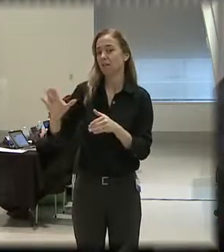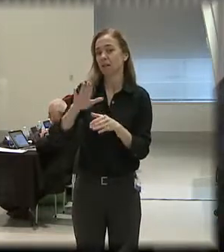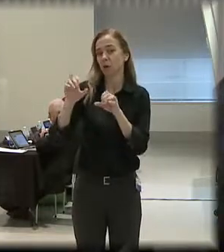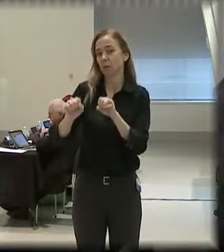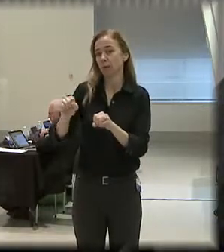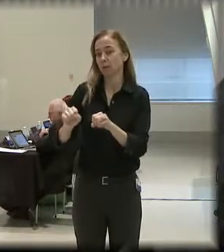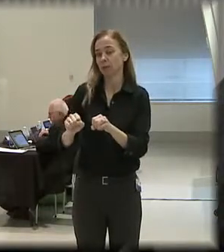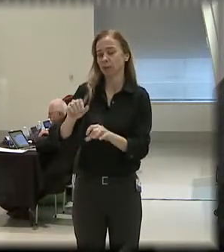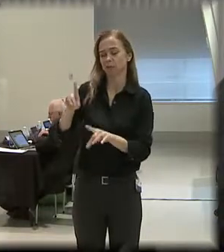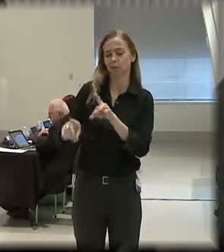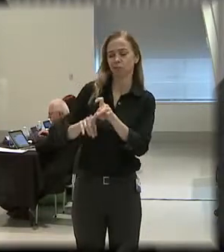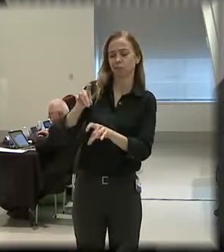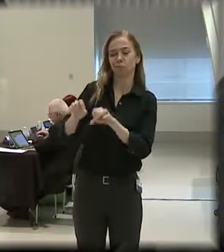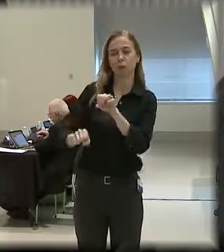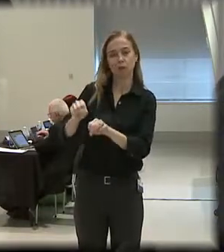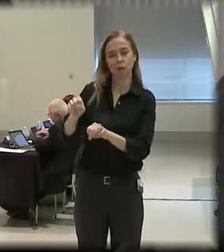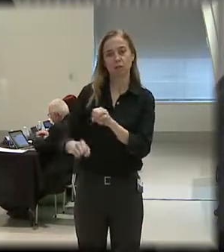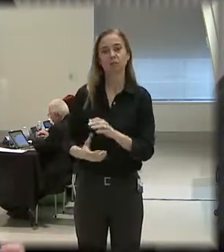Okay, so